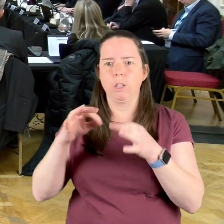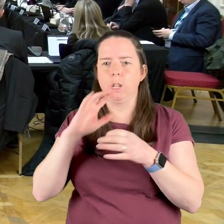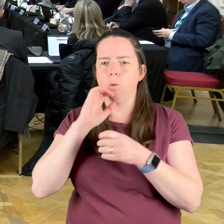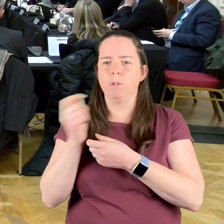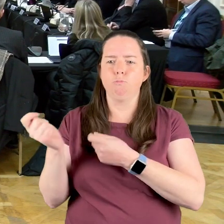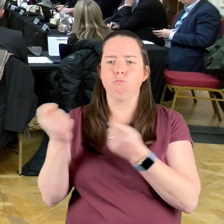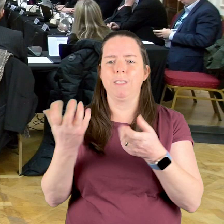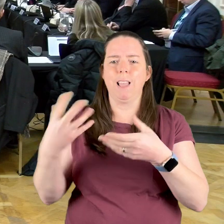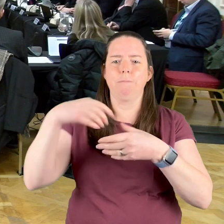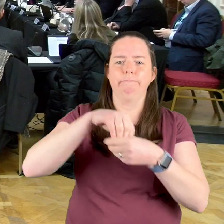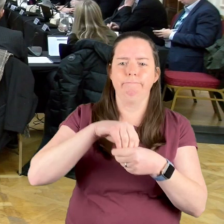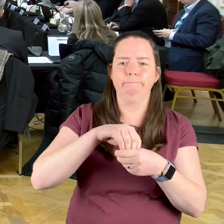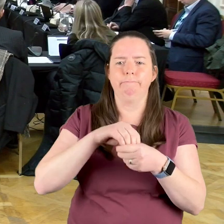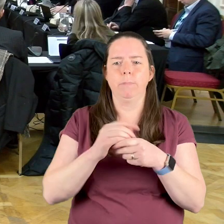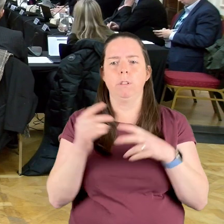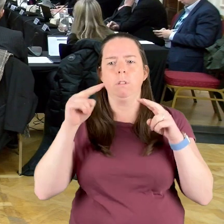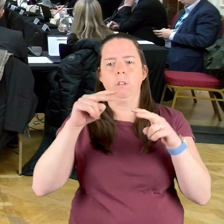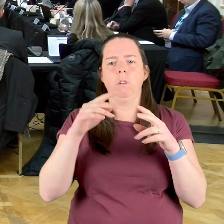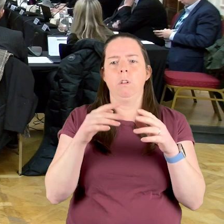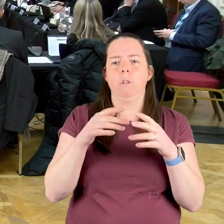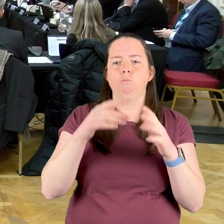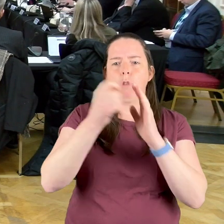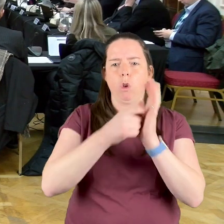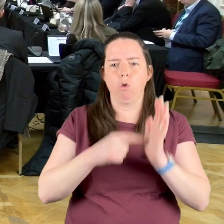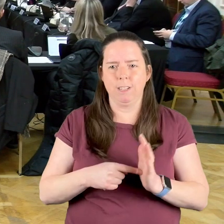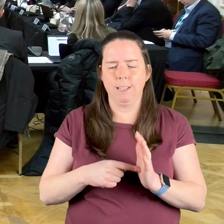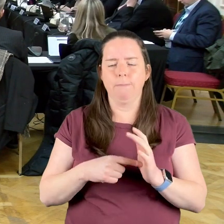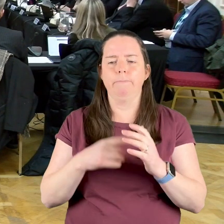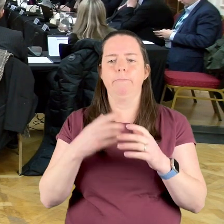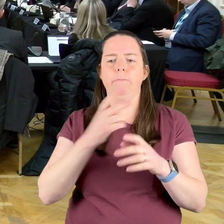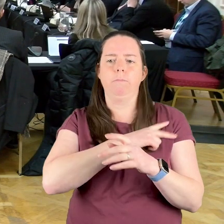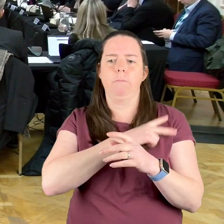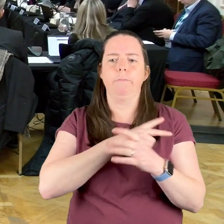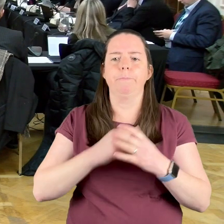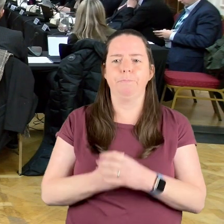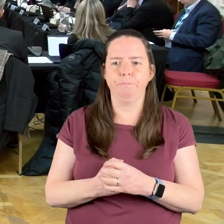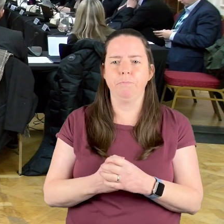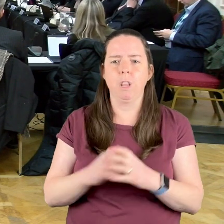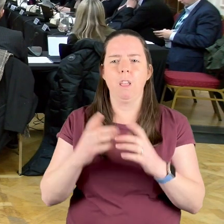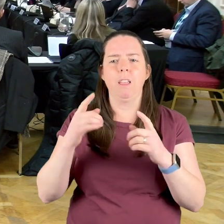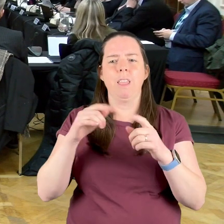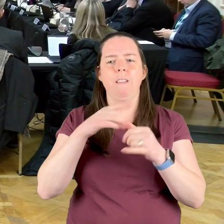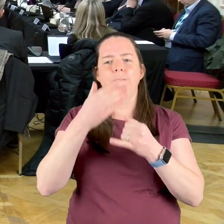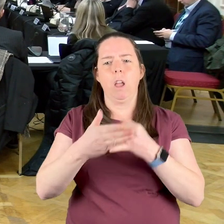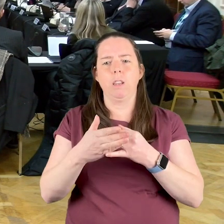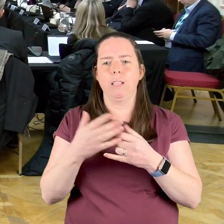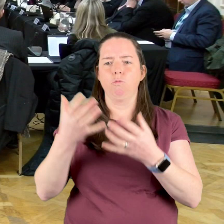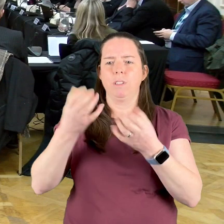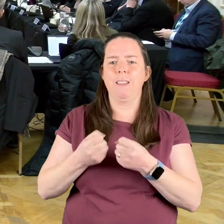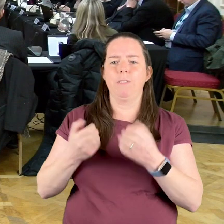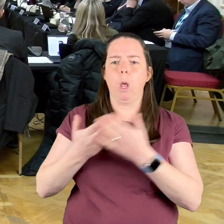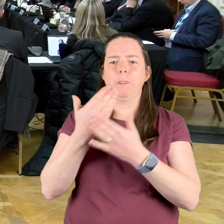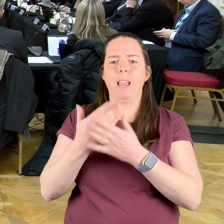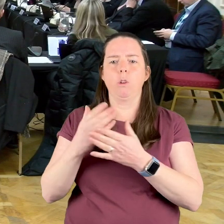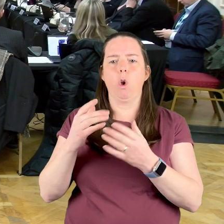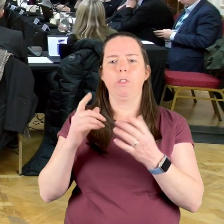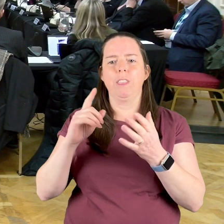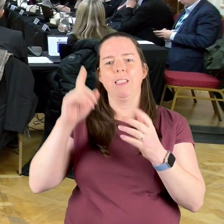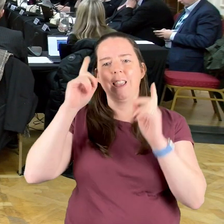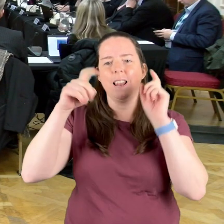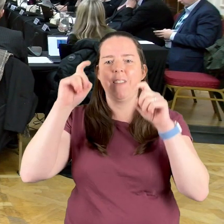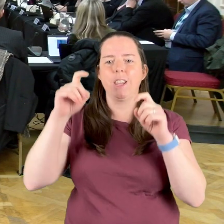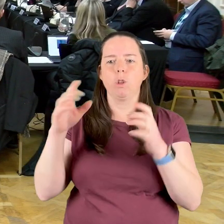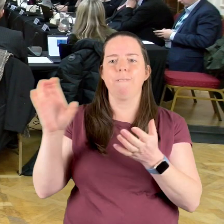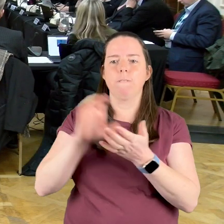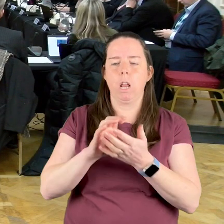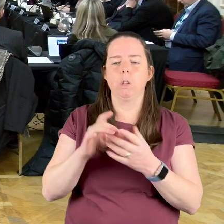final overarching workforce priority that I just talked about. And then finally, it received an update on the Innovation Fund. And to